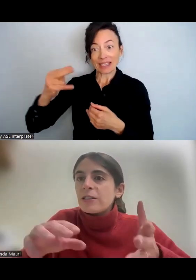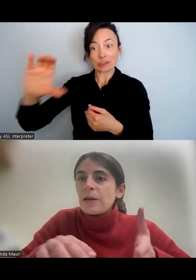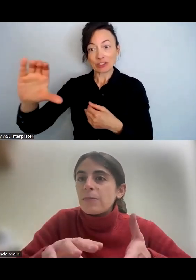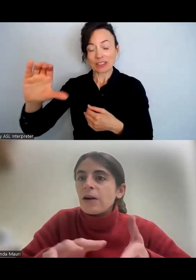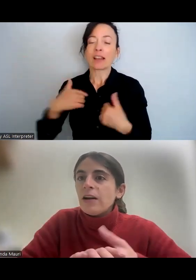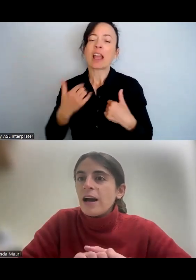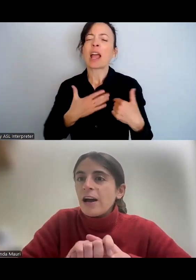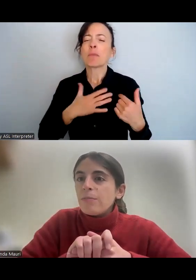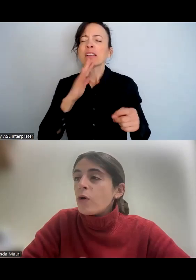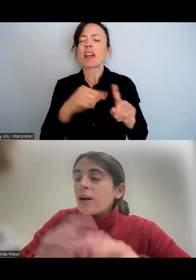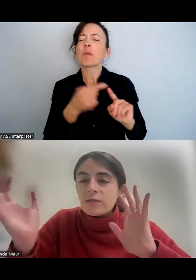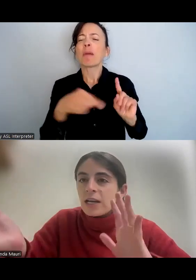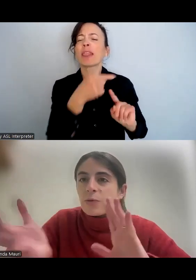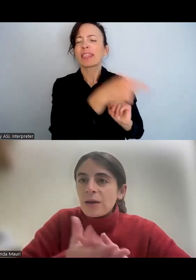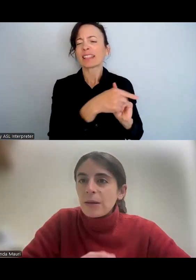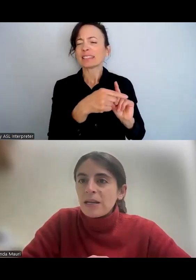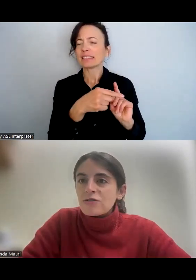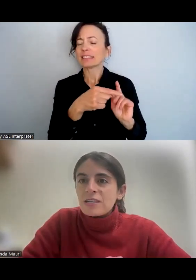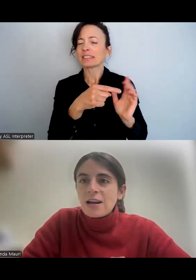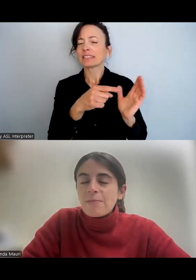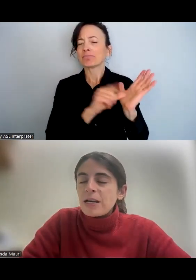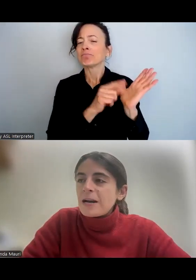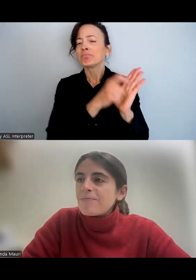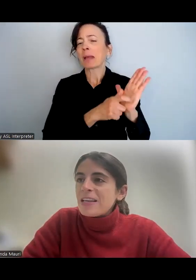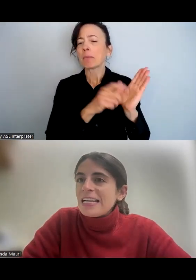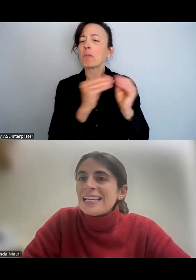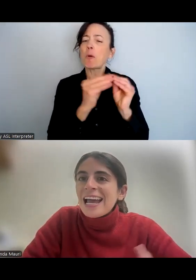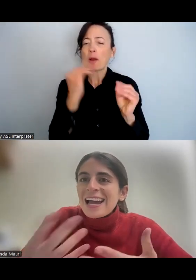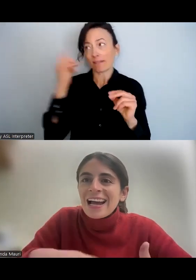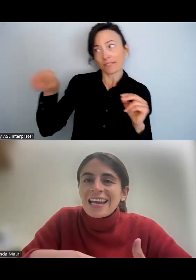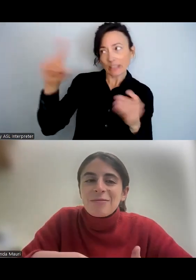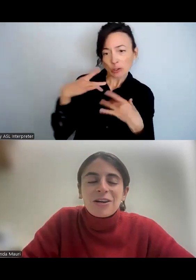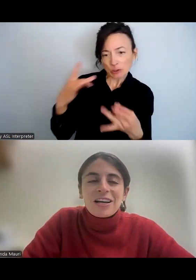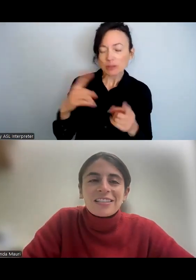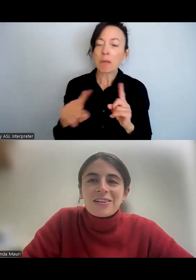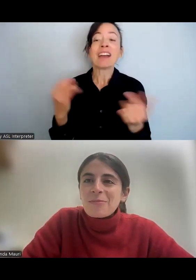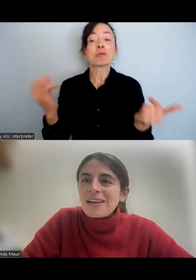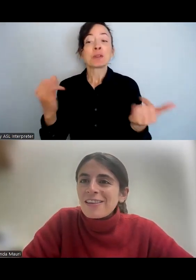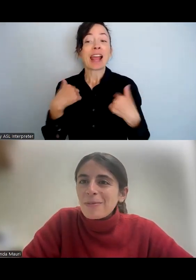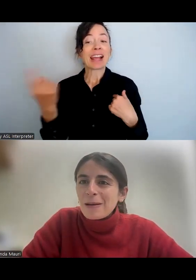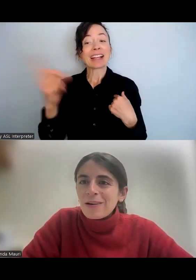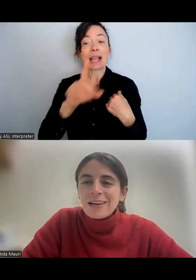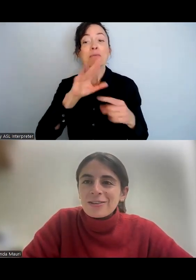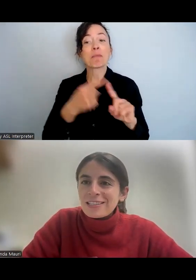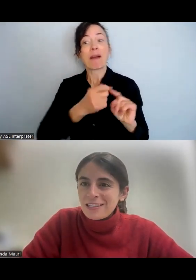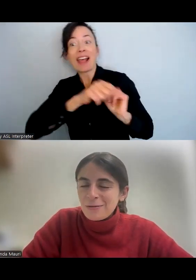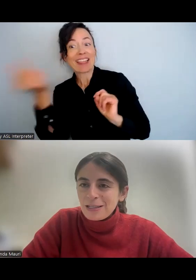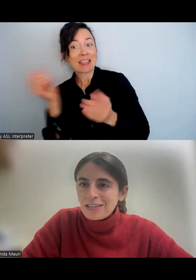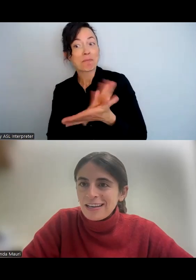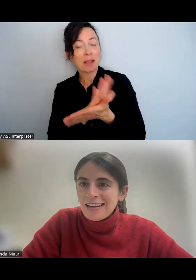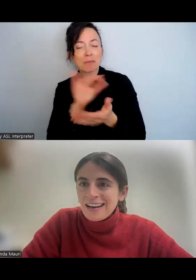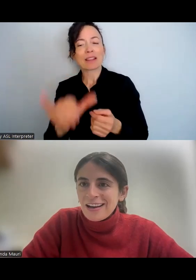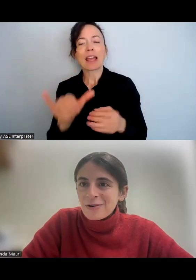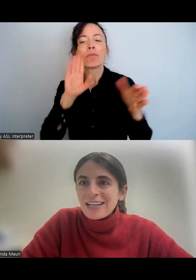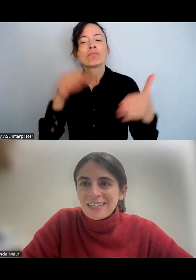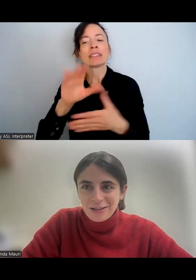talk about this paper more to anyone that might be interested in it. But today I came here to talk about another paper that looks at